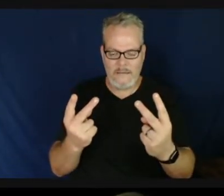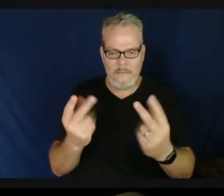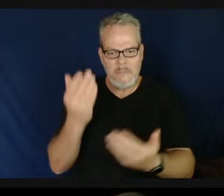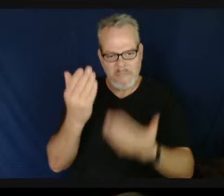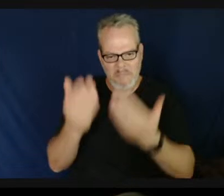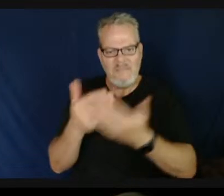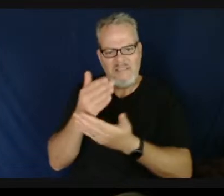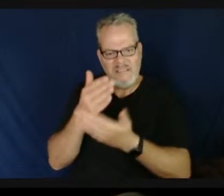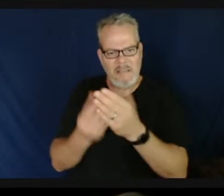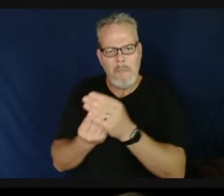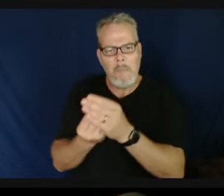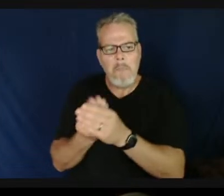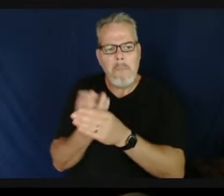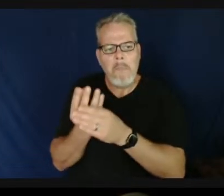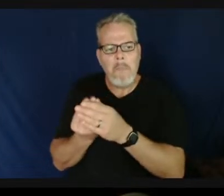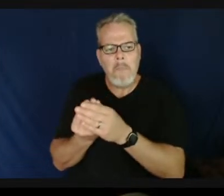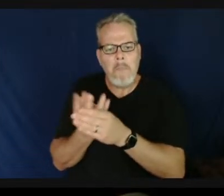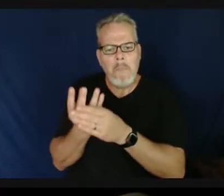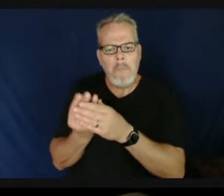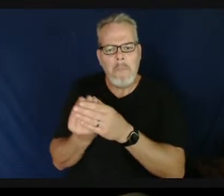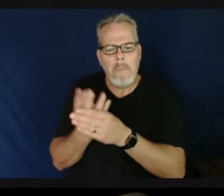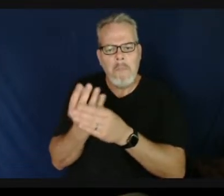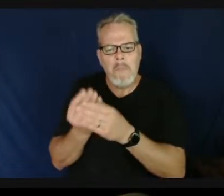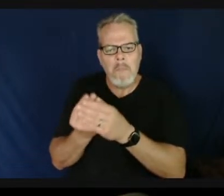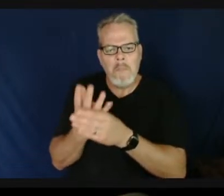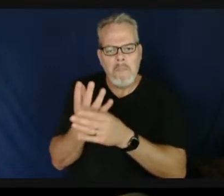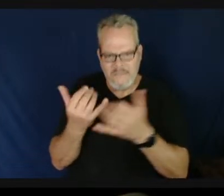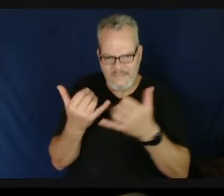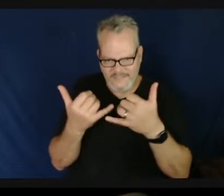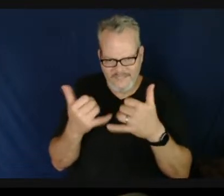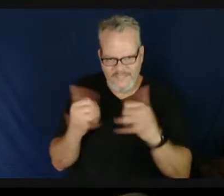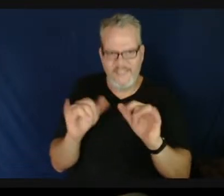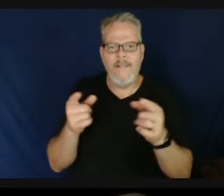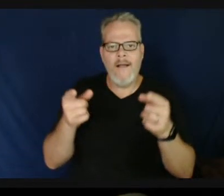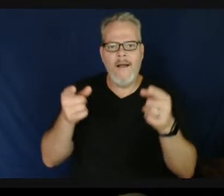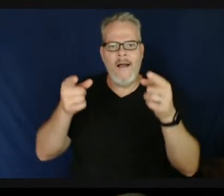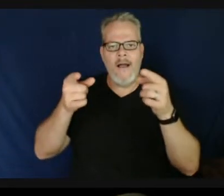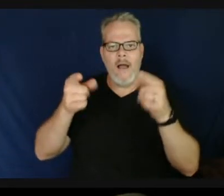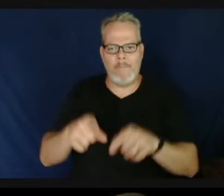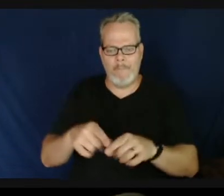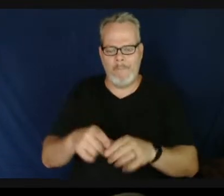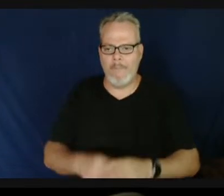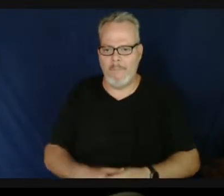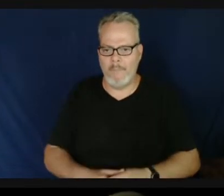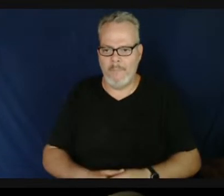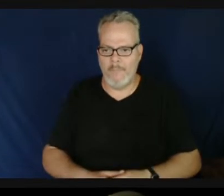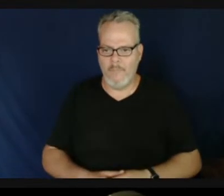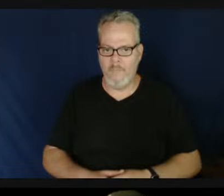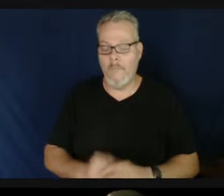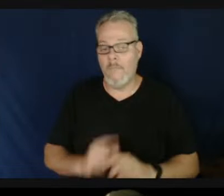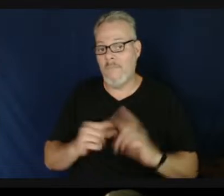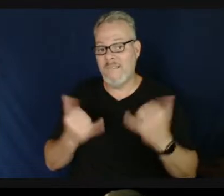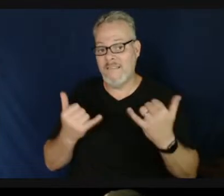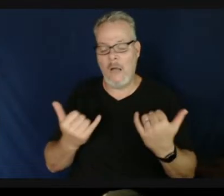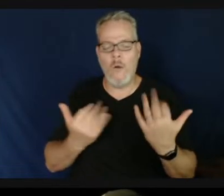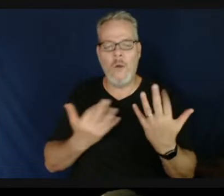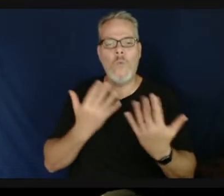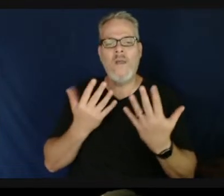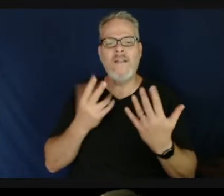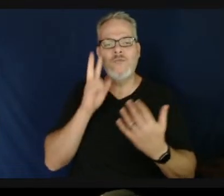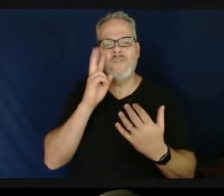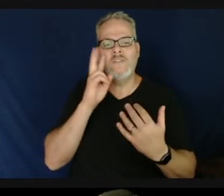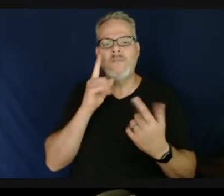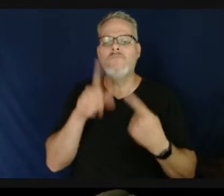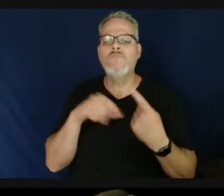still from the build up to this episode that we are currently waiting to reactivate.